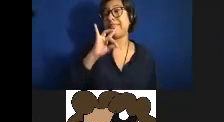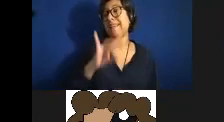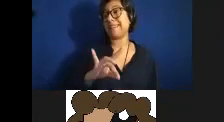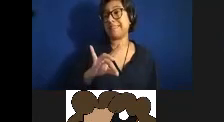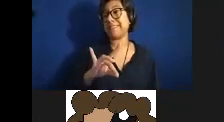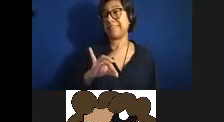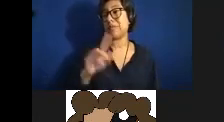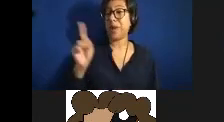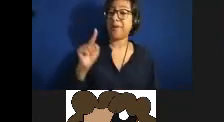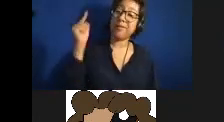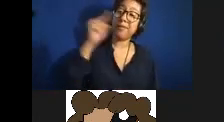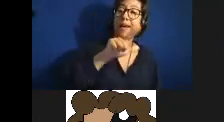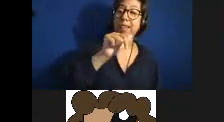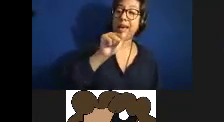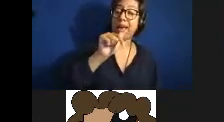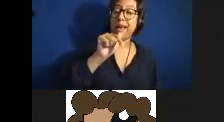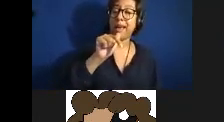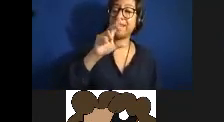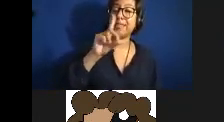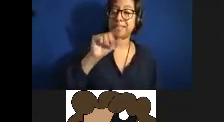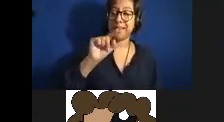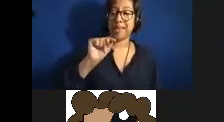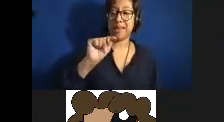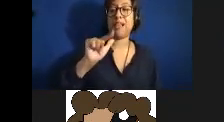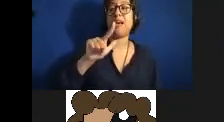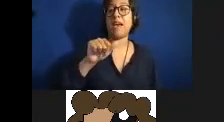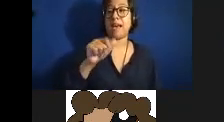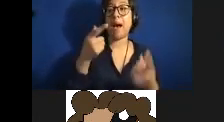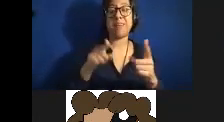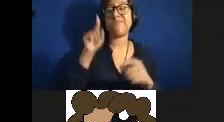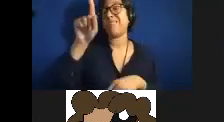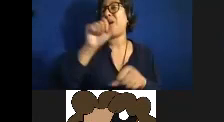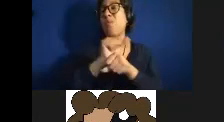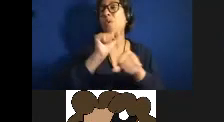in downtown Los Angeles. And for her, that